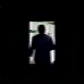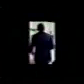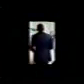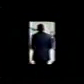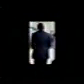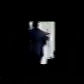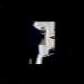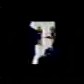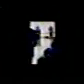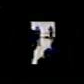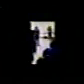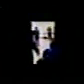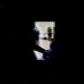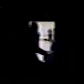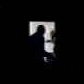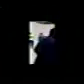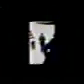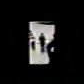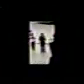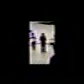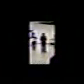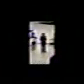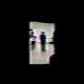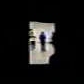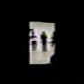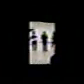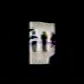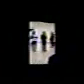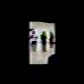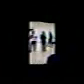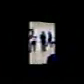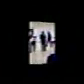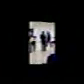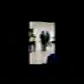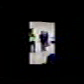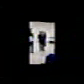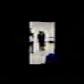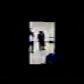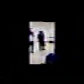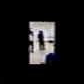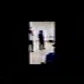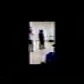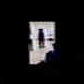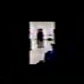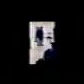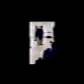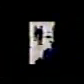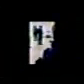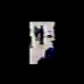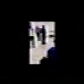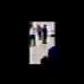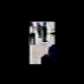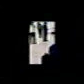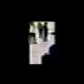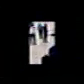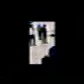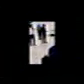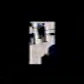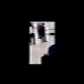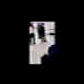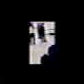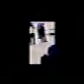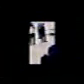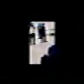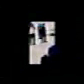about doing good and healing all that were oppressed by who? Of